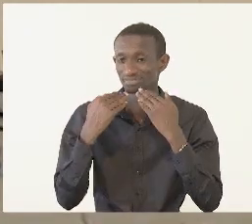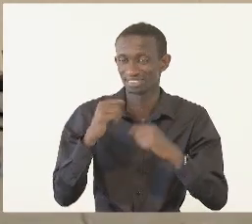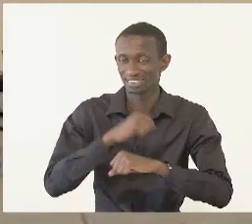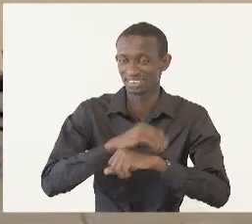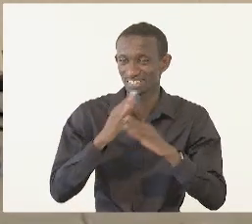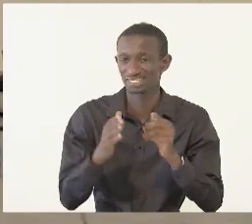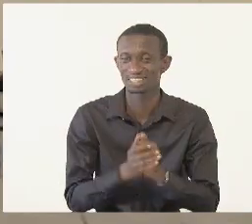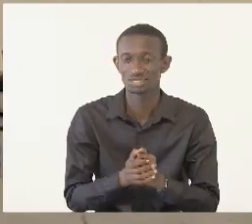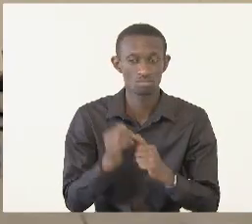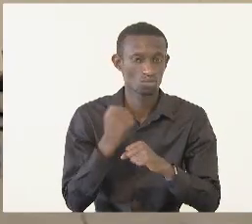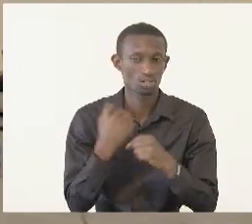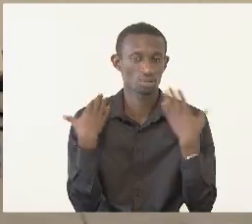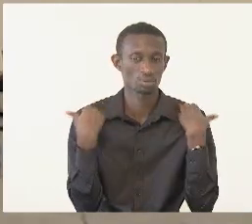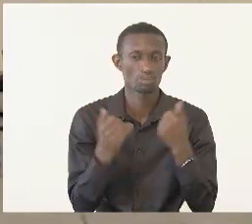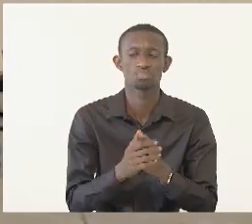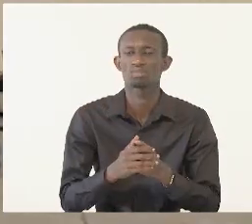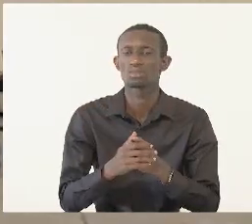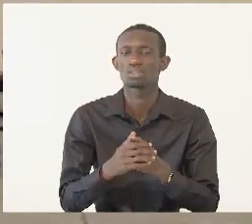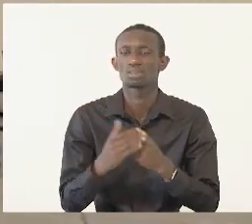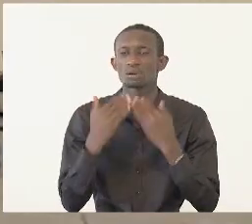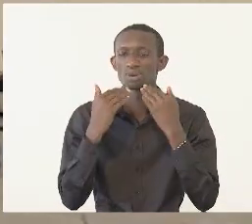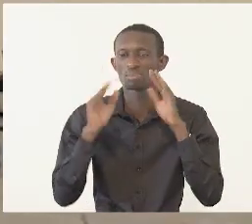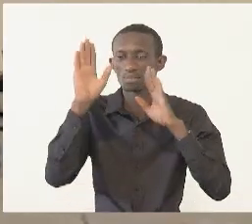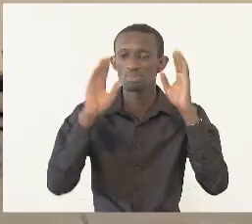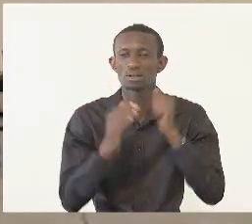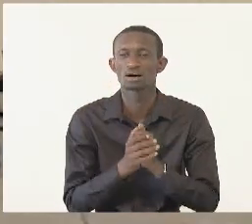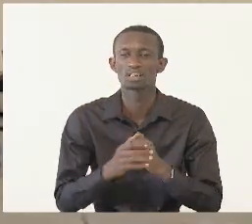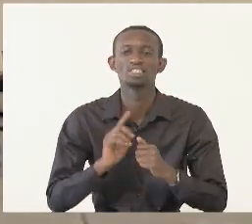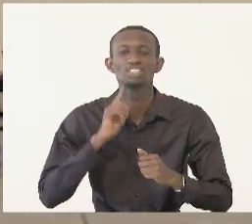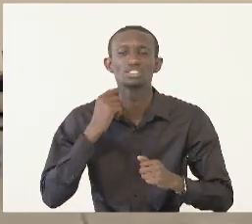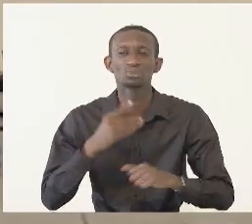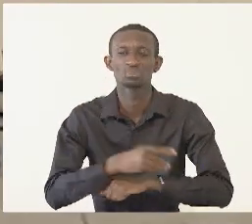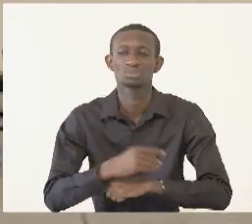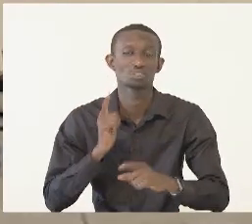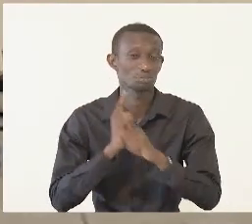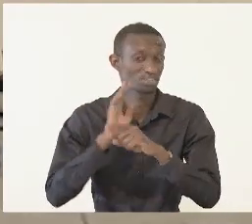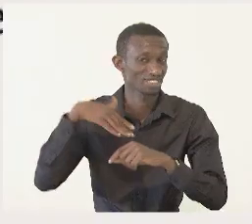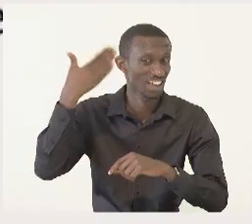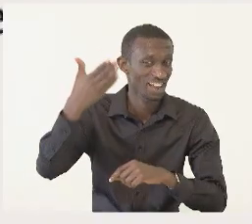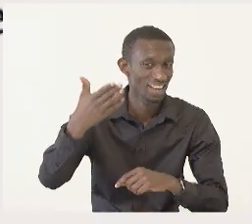listening and active participation. Enjoy the rest of the day and see you next time.